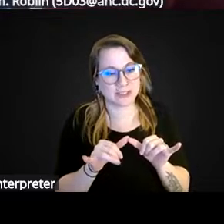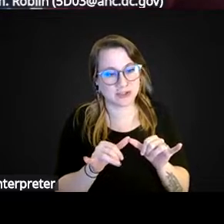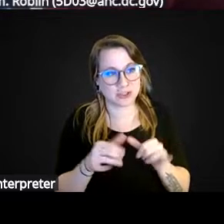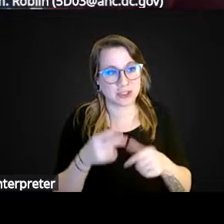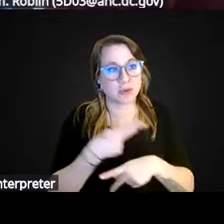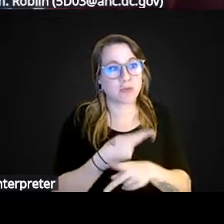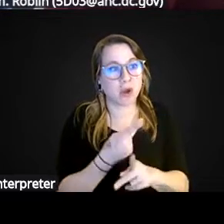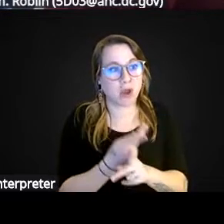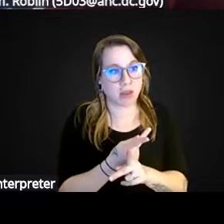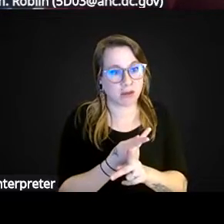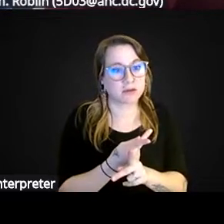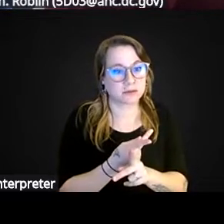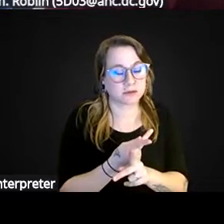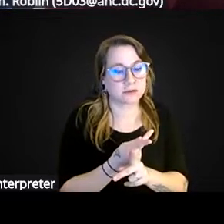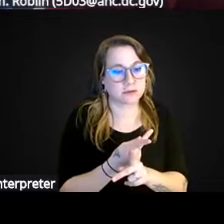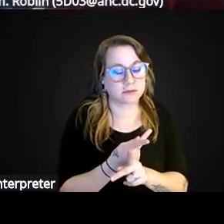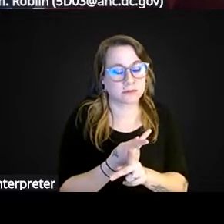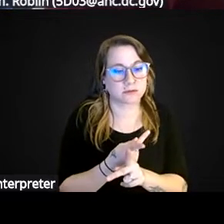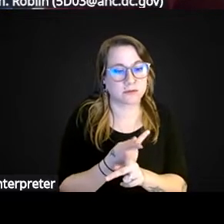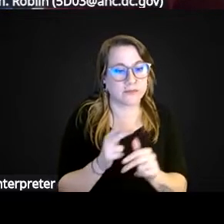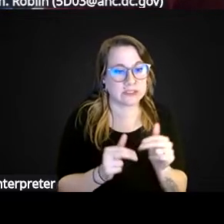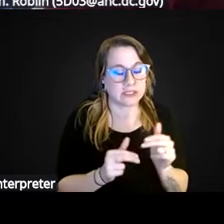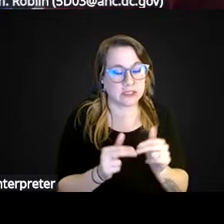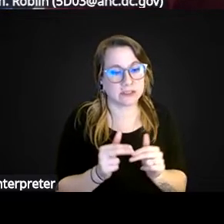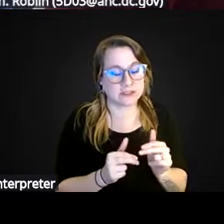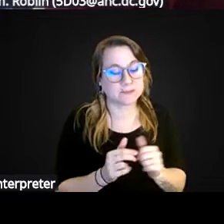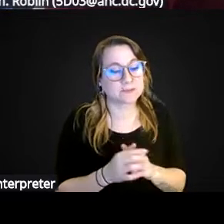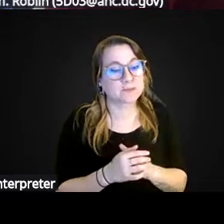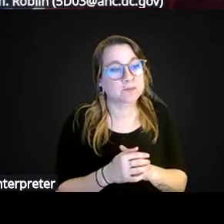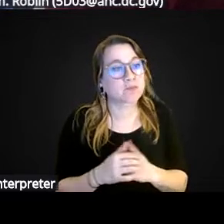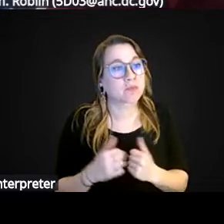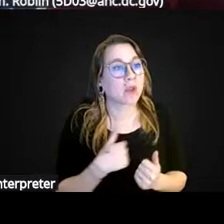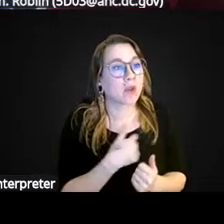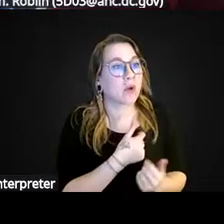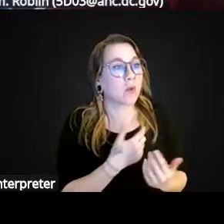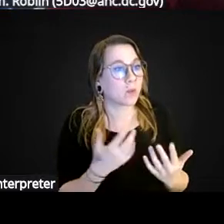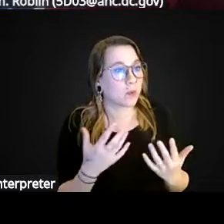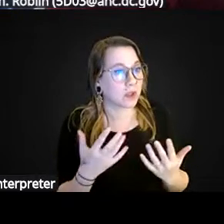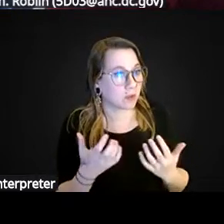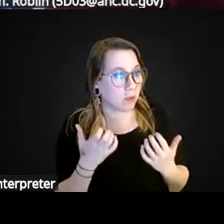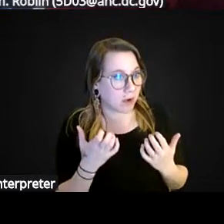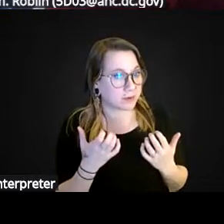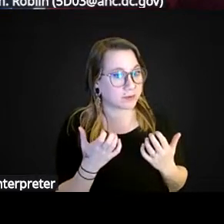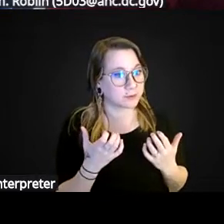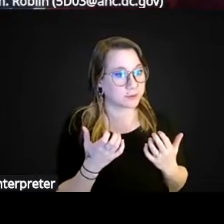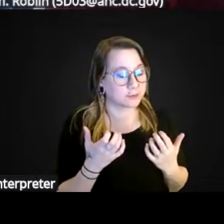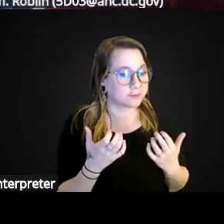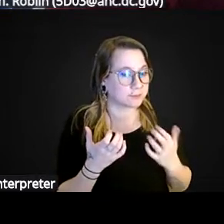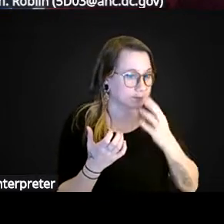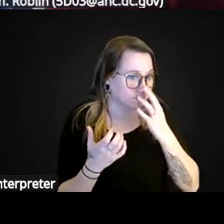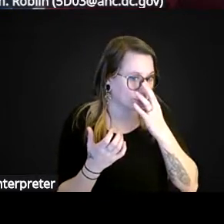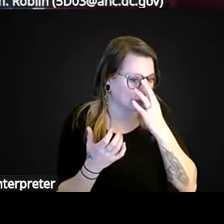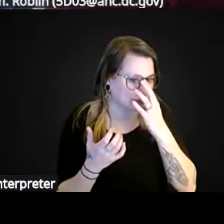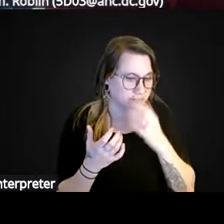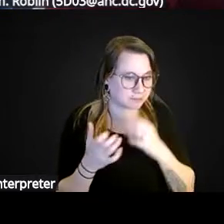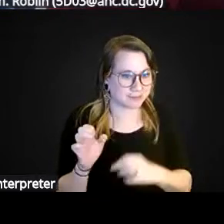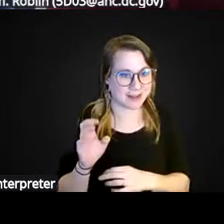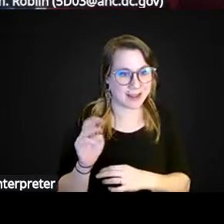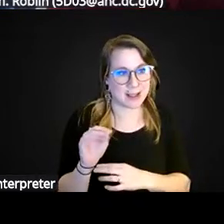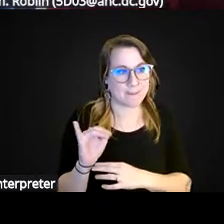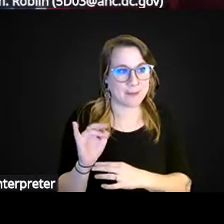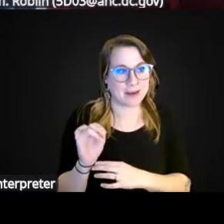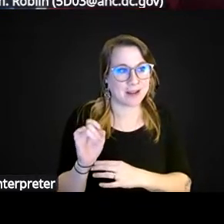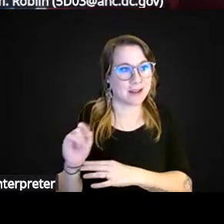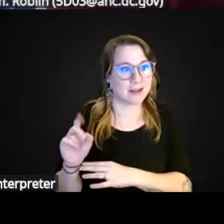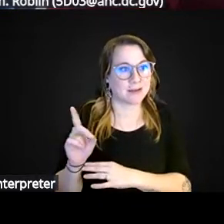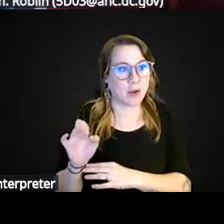facility. We are wanting to take that by eminent domain. Normally, when you hear